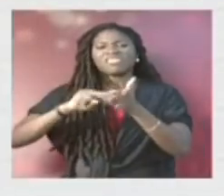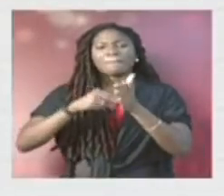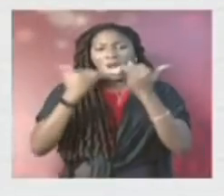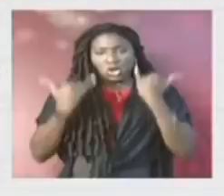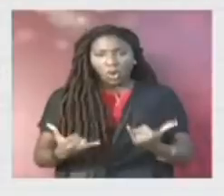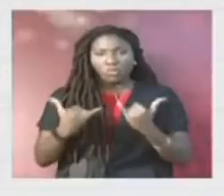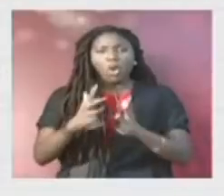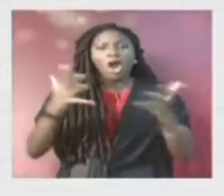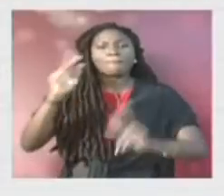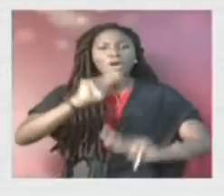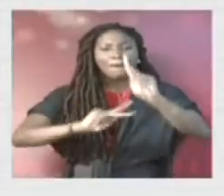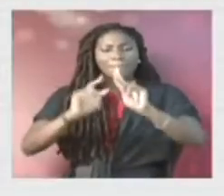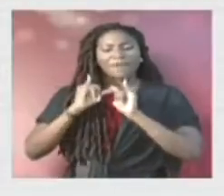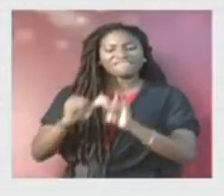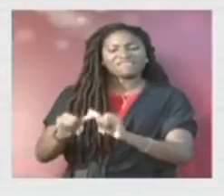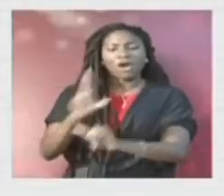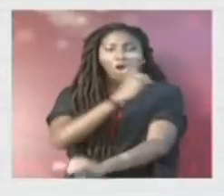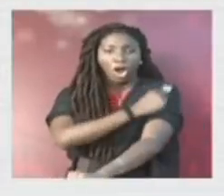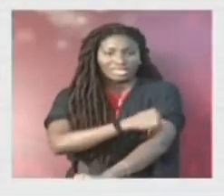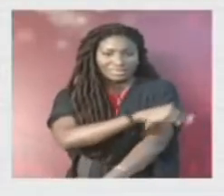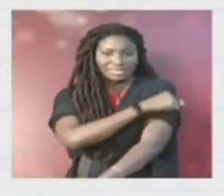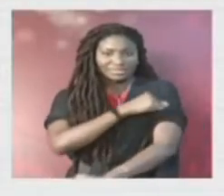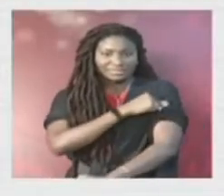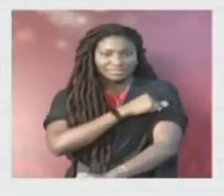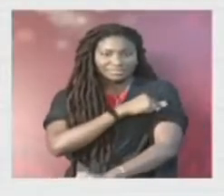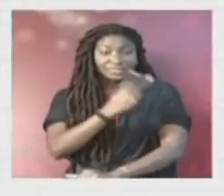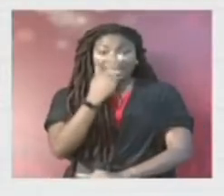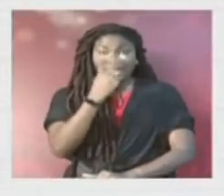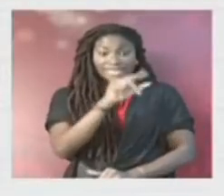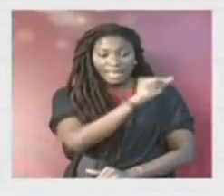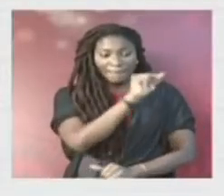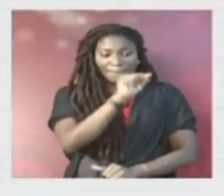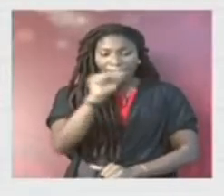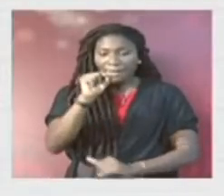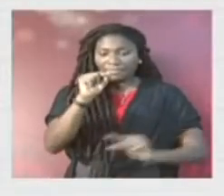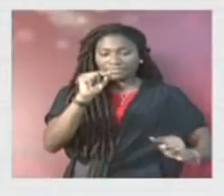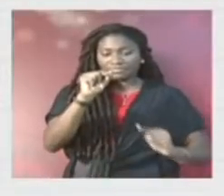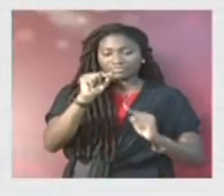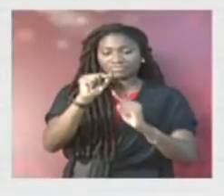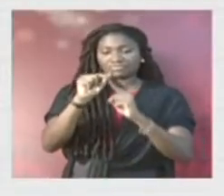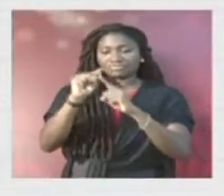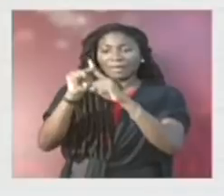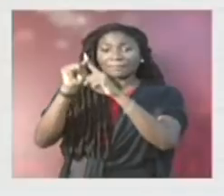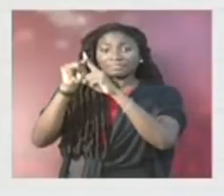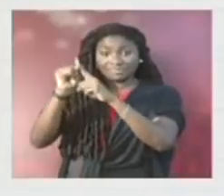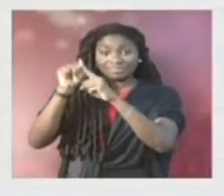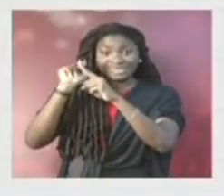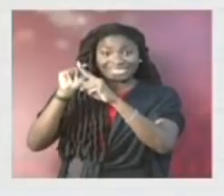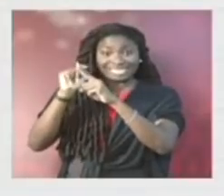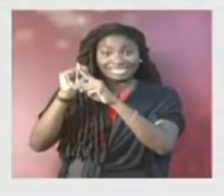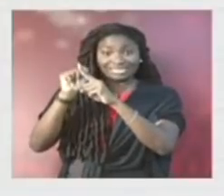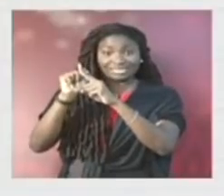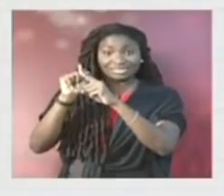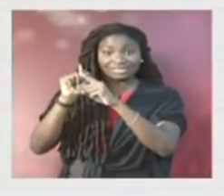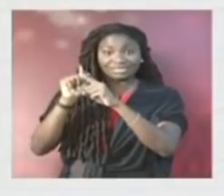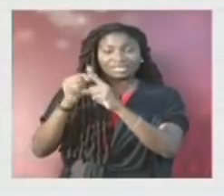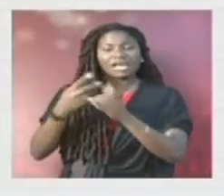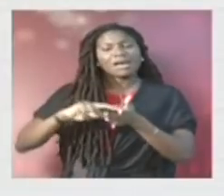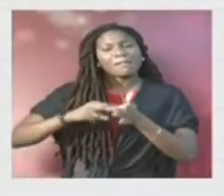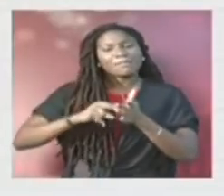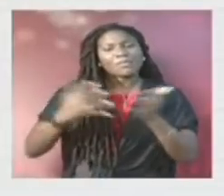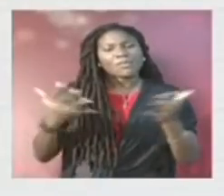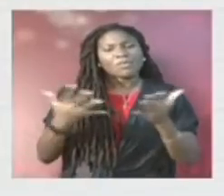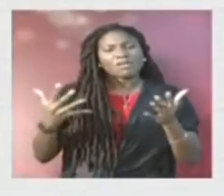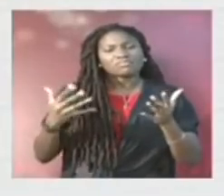note that they will intersect. They actually cross each other. The dotted blue line goes past the red line. And that can happen within